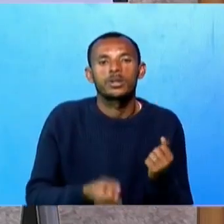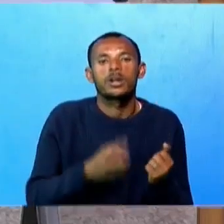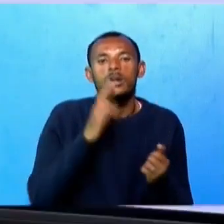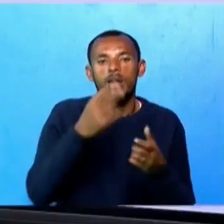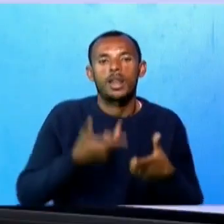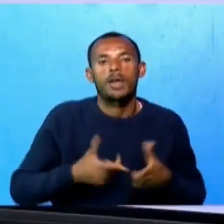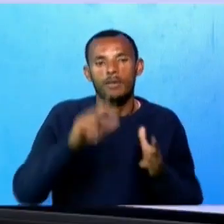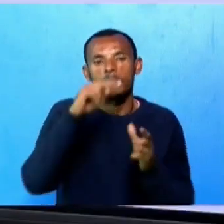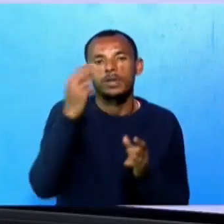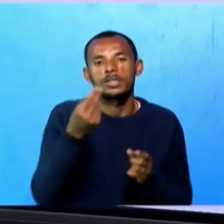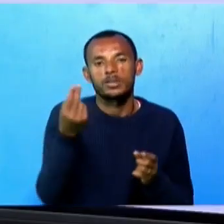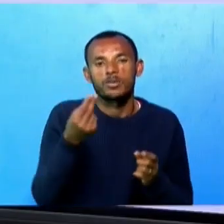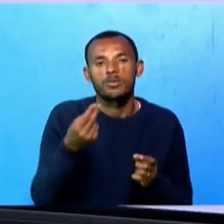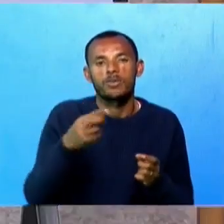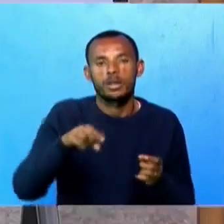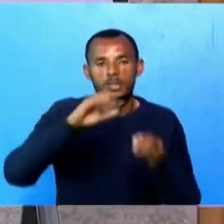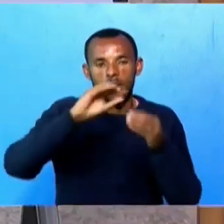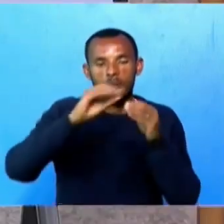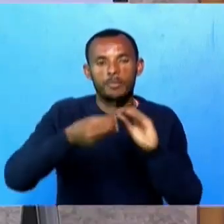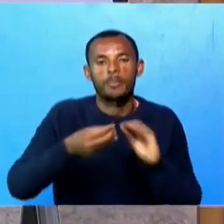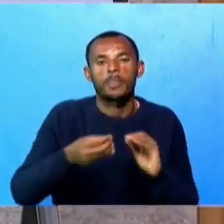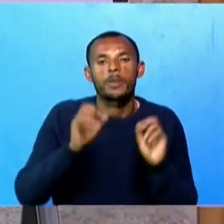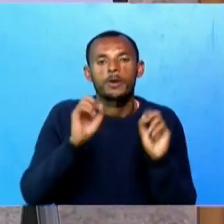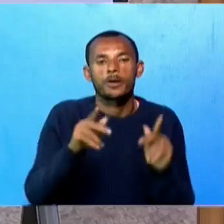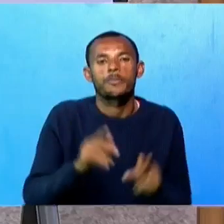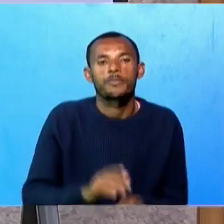real-life applications of rational numbers, okay?